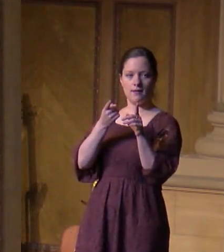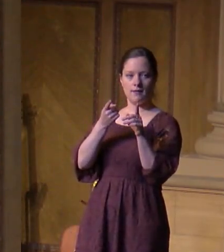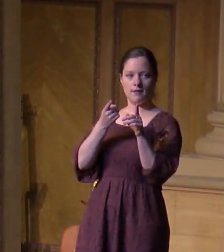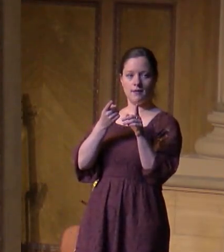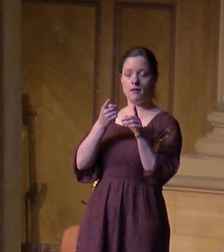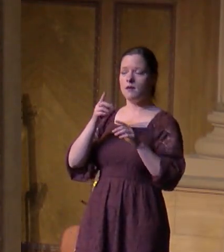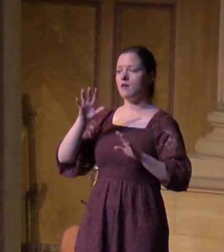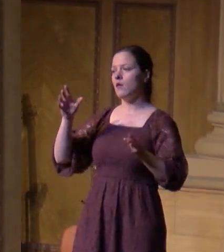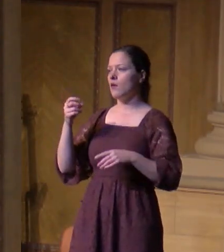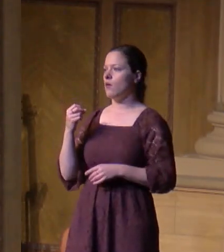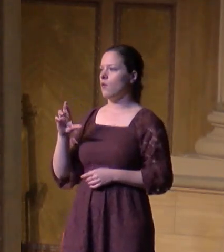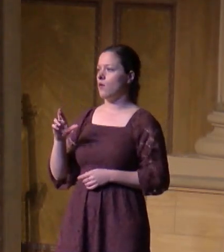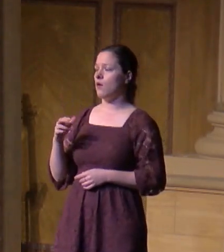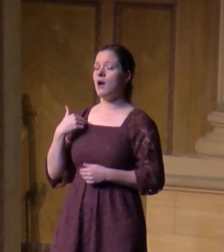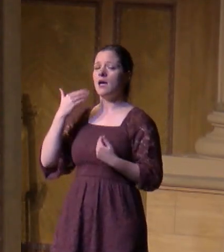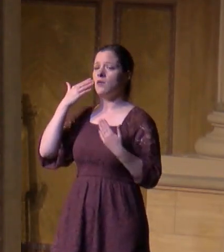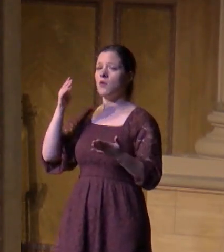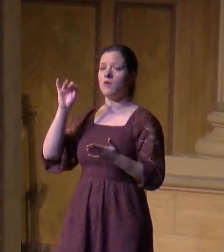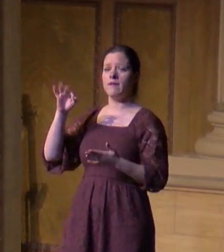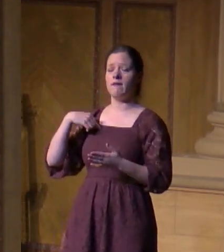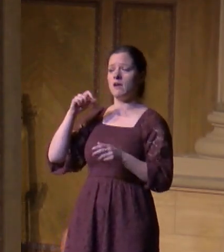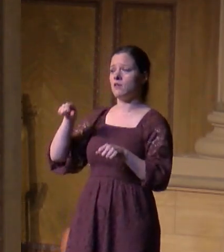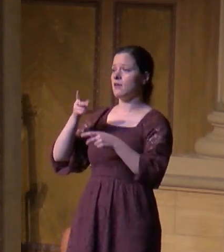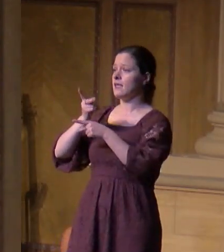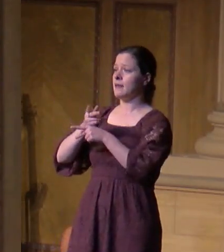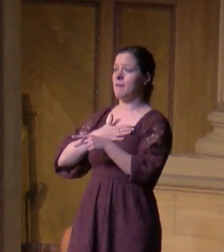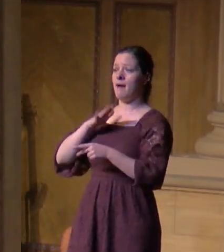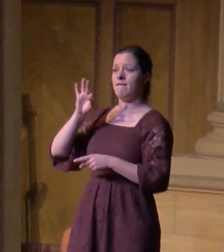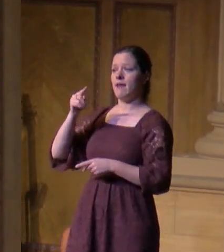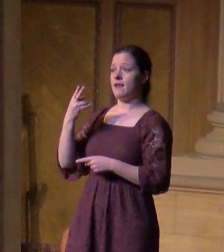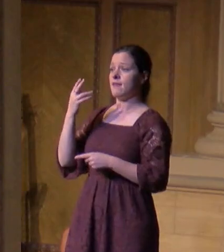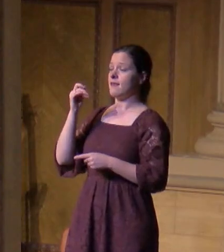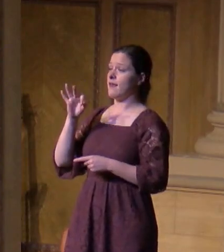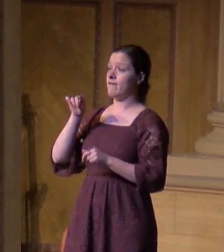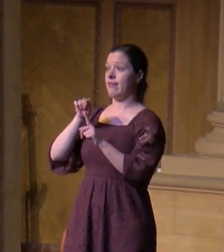or I don't know if I could keep my faith if this thing ever happened